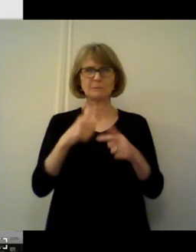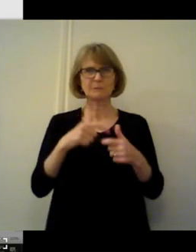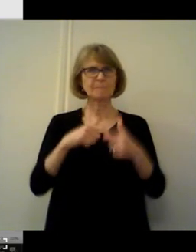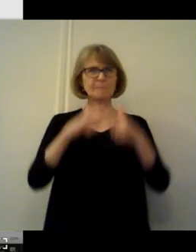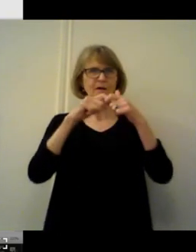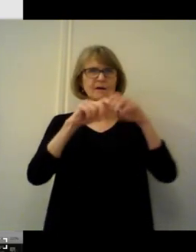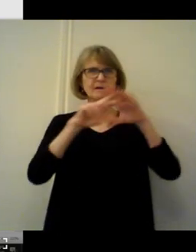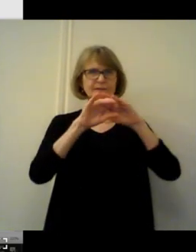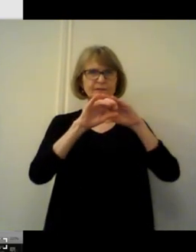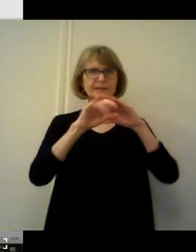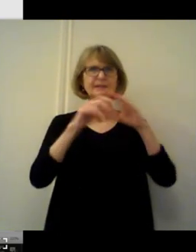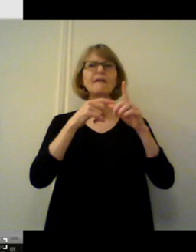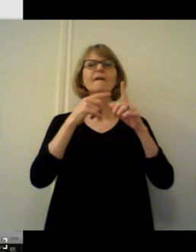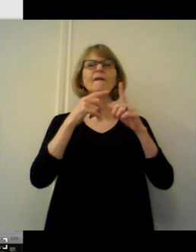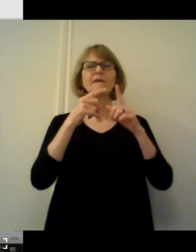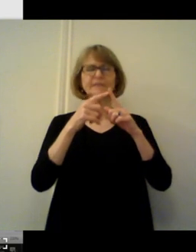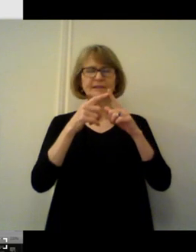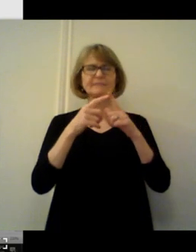then we'll come back with all the answers.